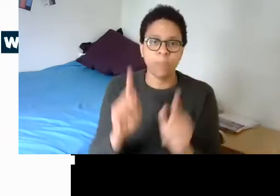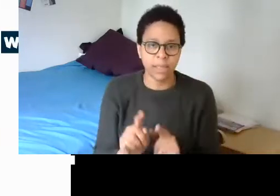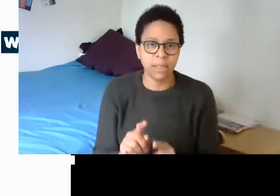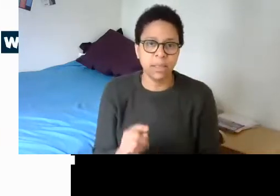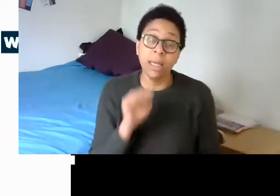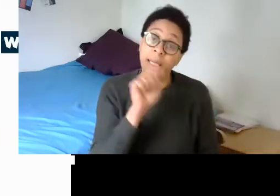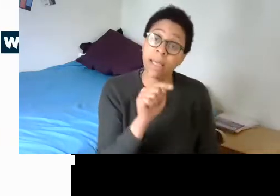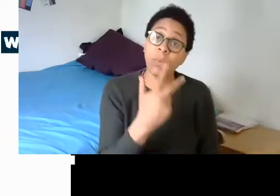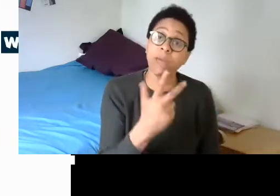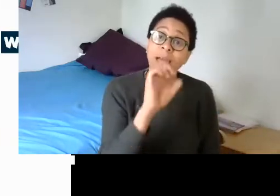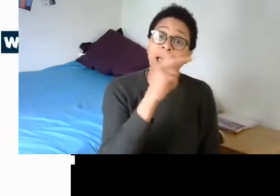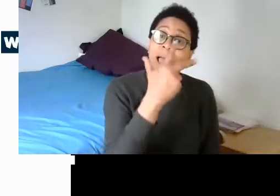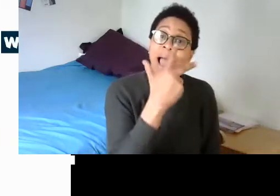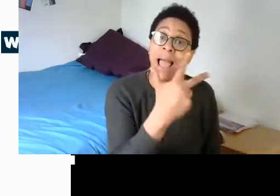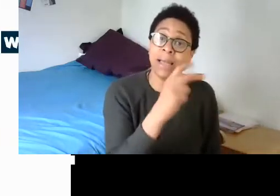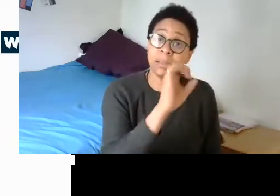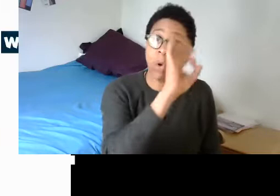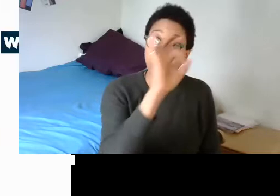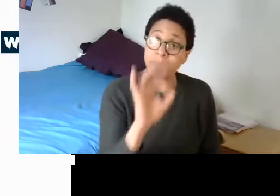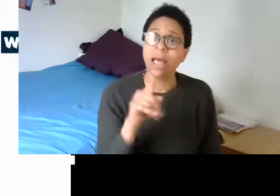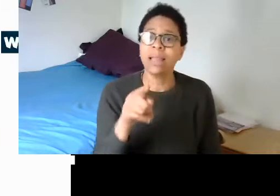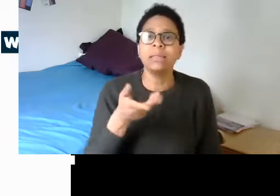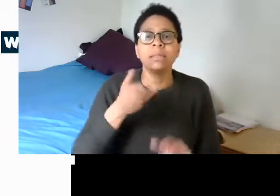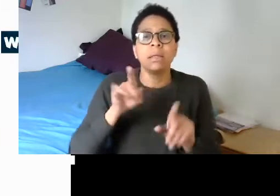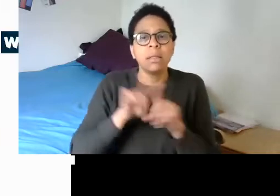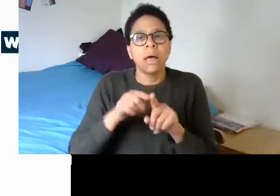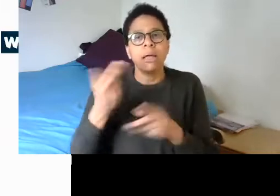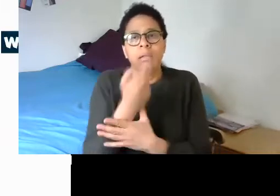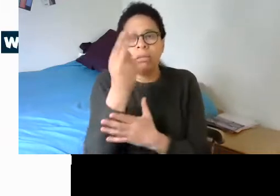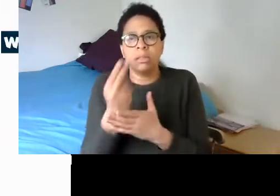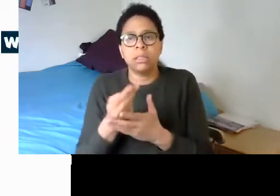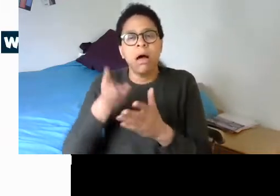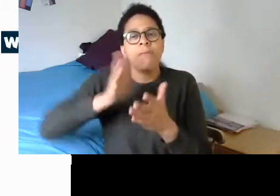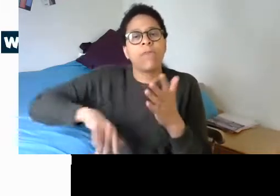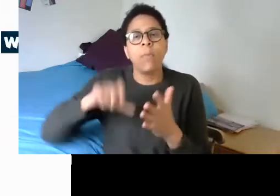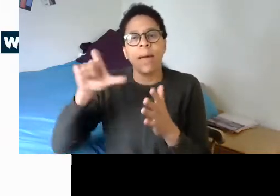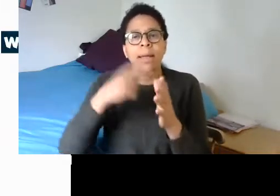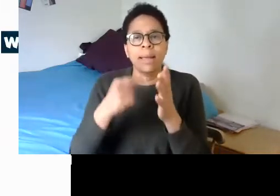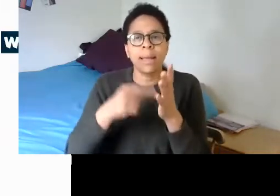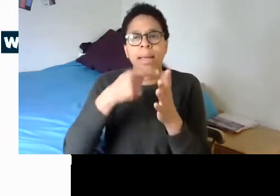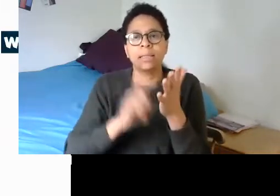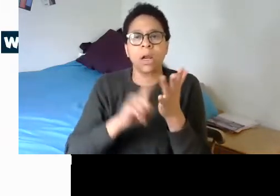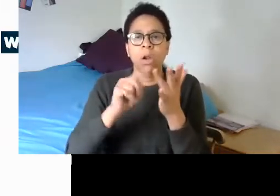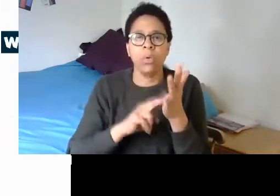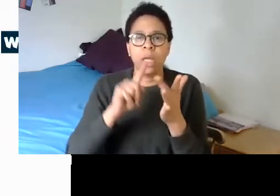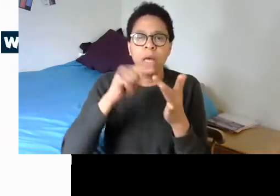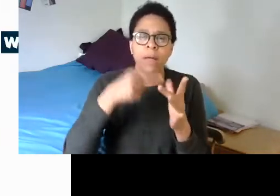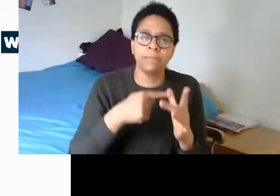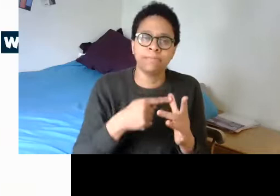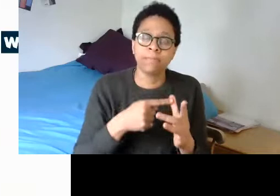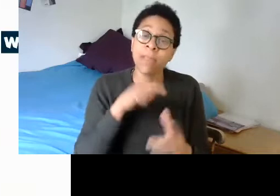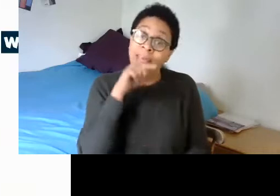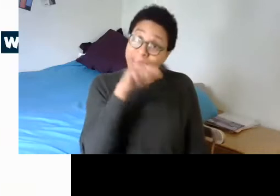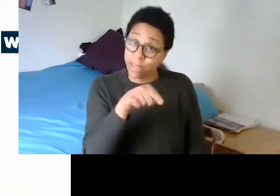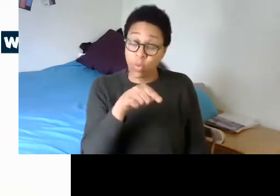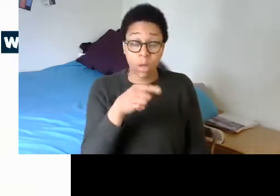that of the Catalonian designs. What is most interesting about this find is in its survival. Playing